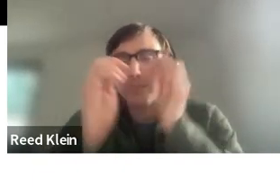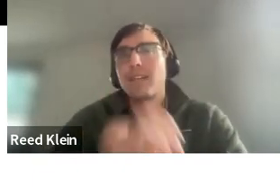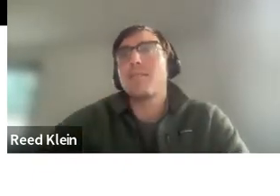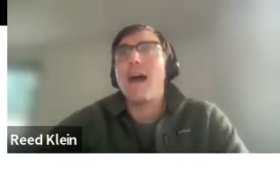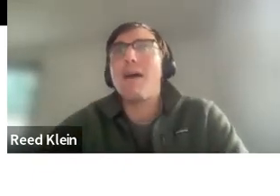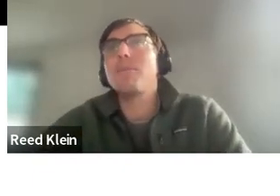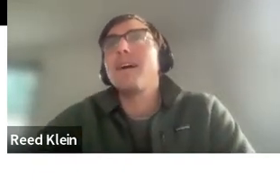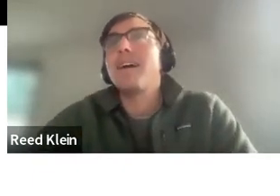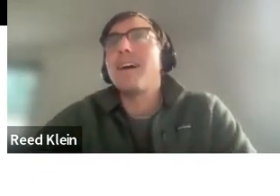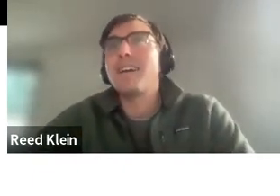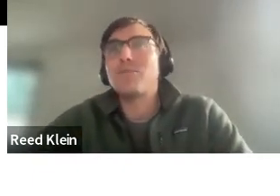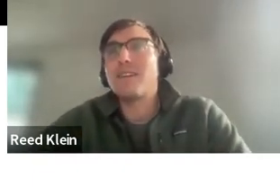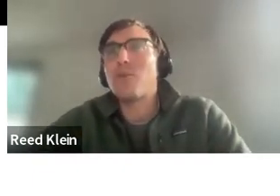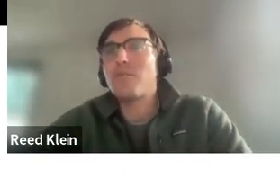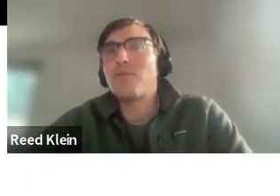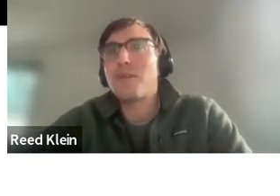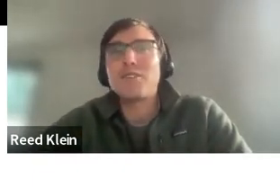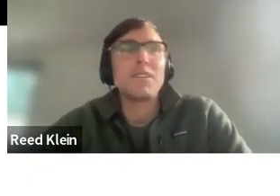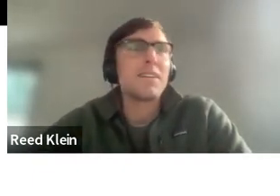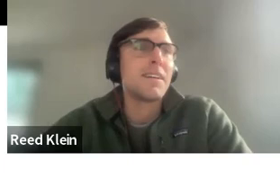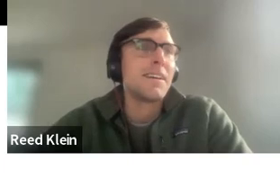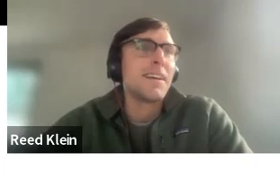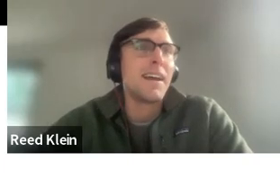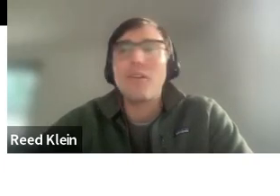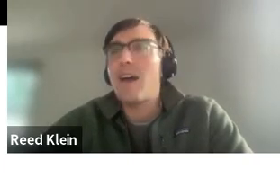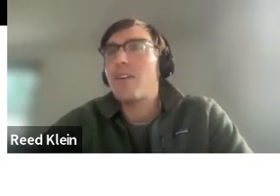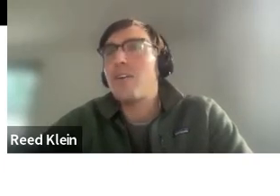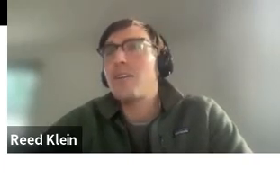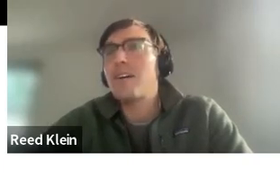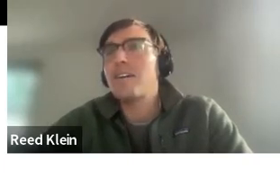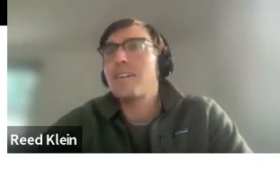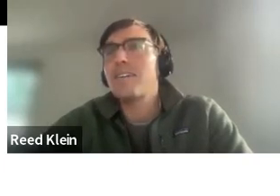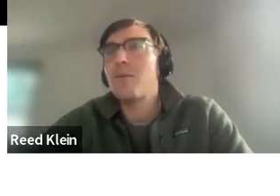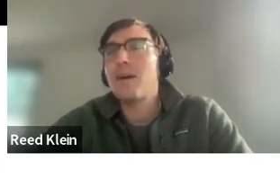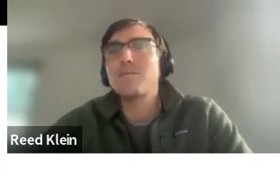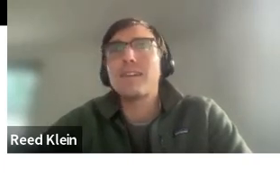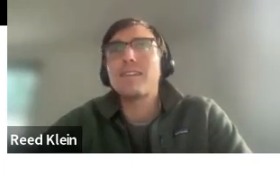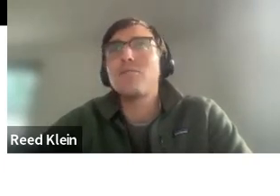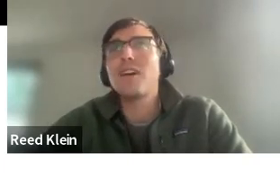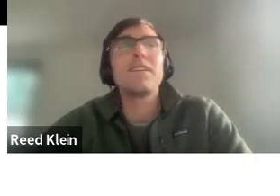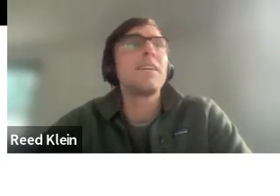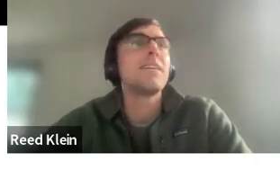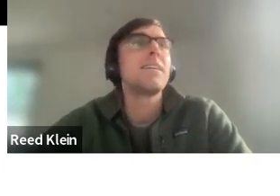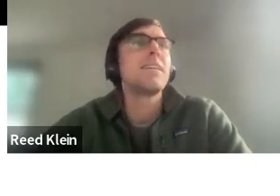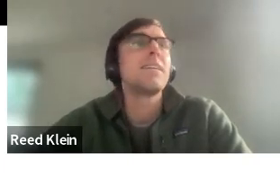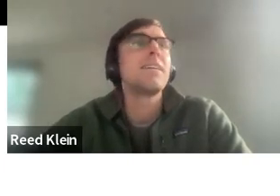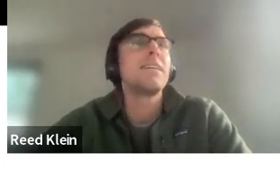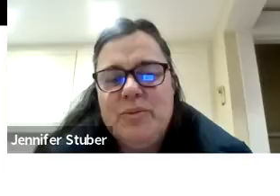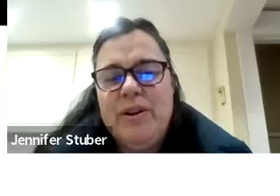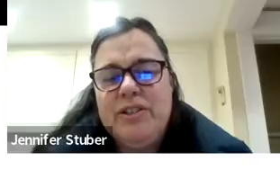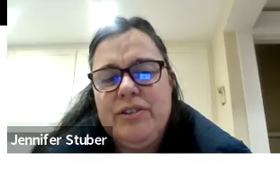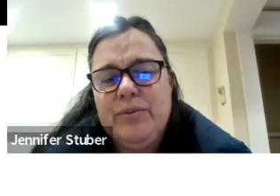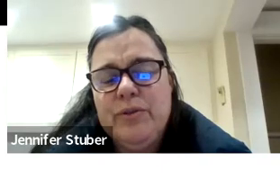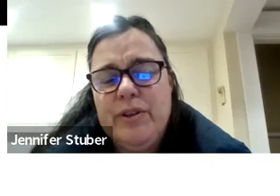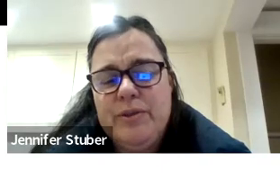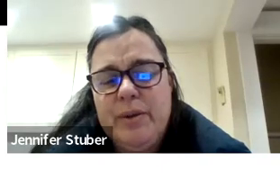continue to update the map as we get more information. And with that, I'll pass it back to you, Jen. Yeah, I just